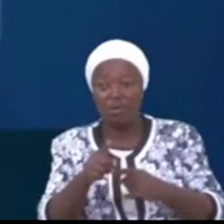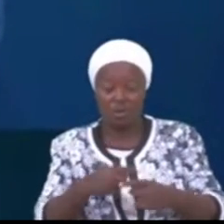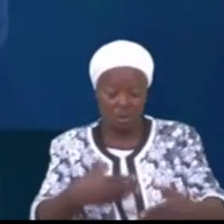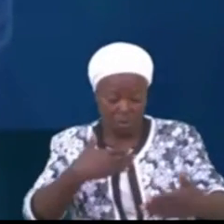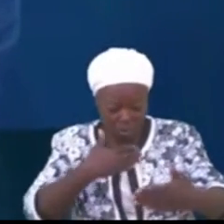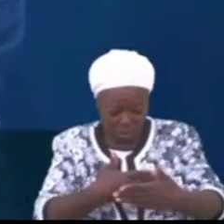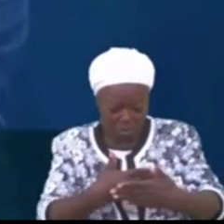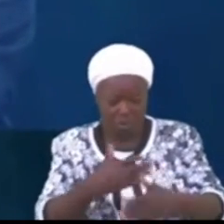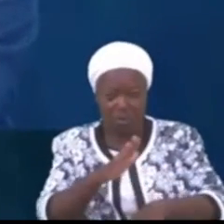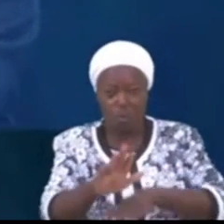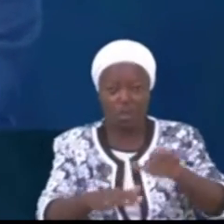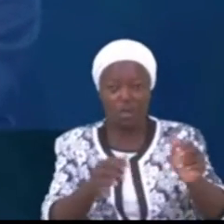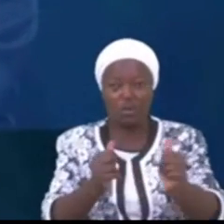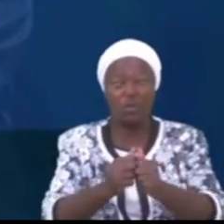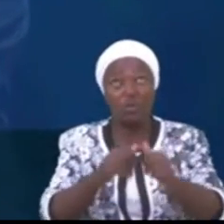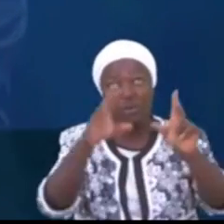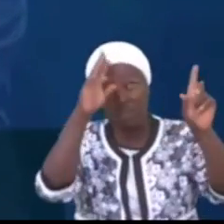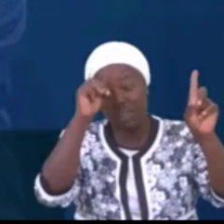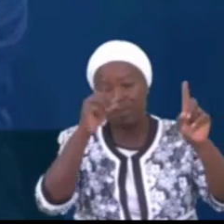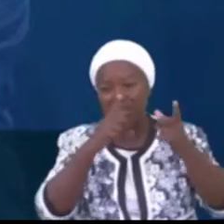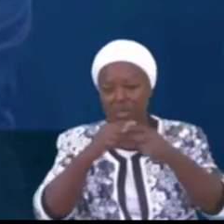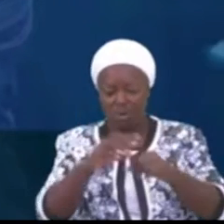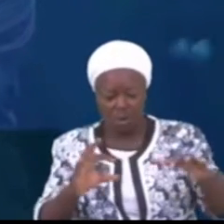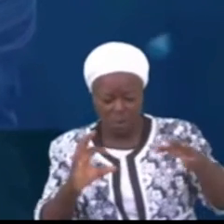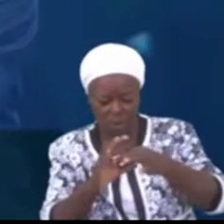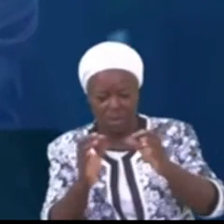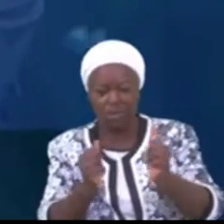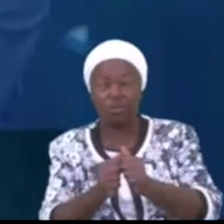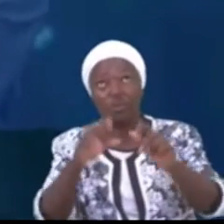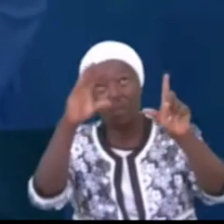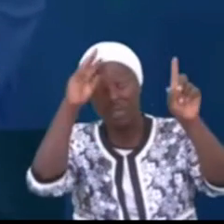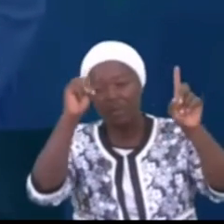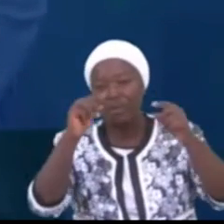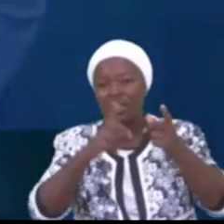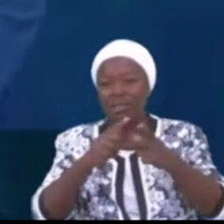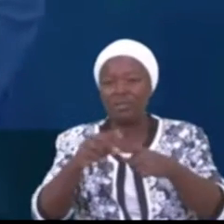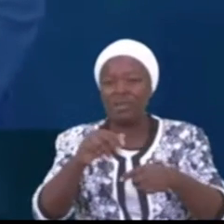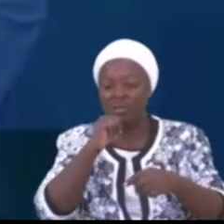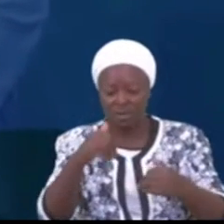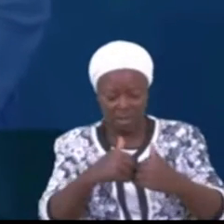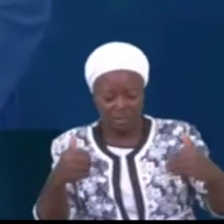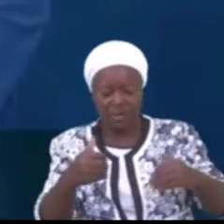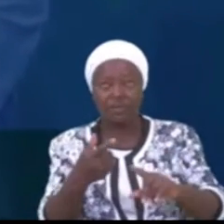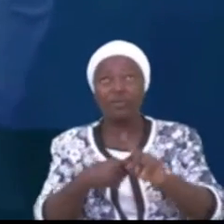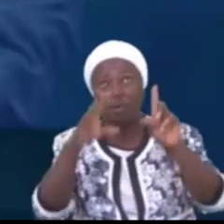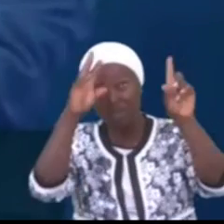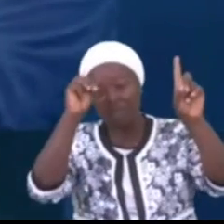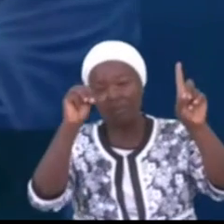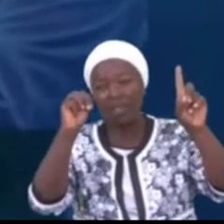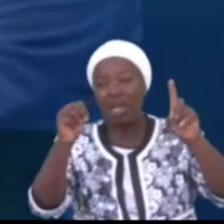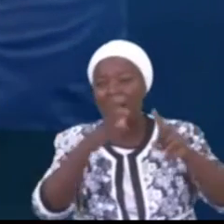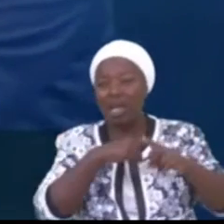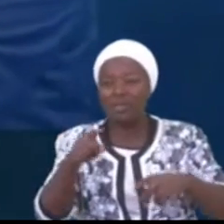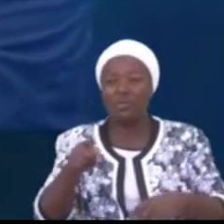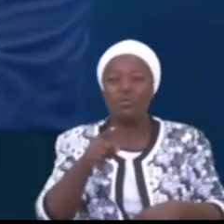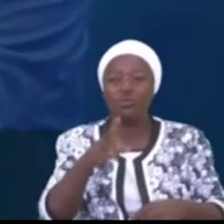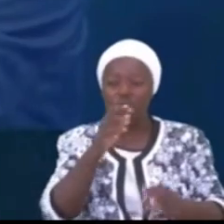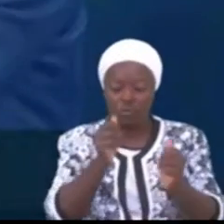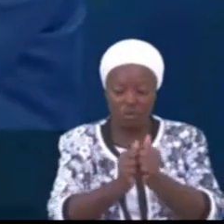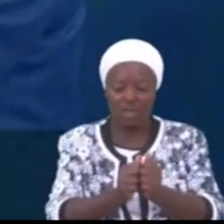him, and you are connected with him, and you are not separated from him, and you are